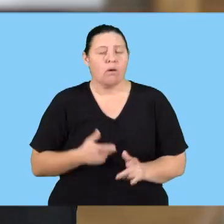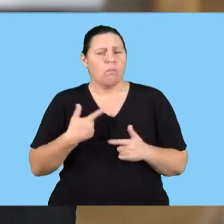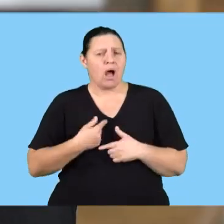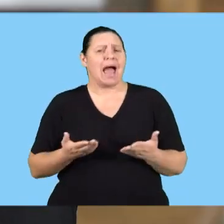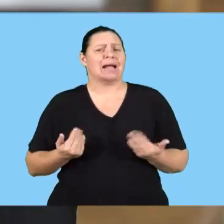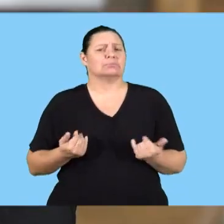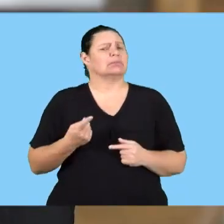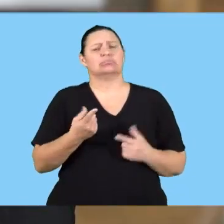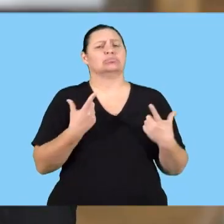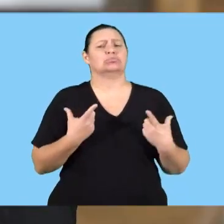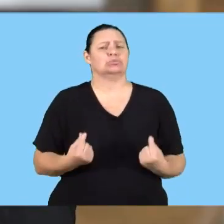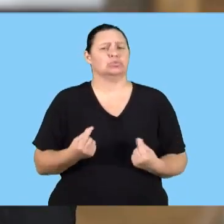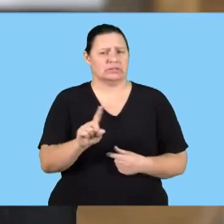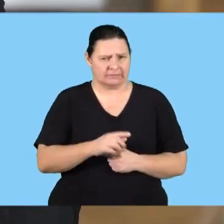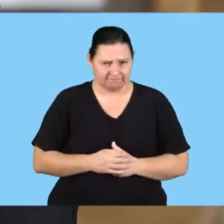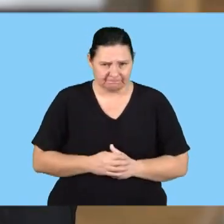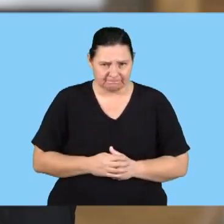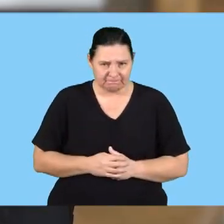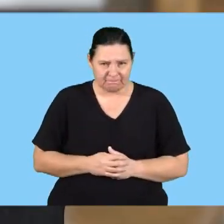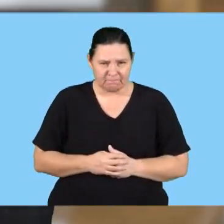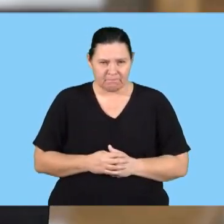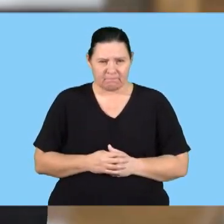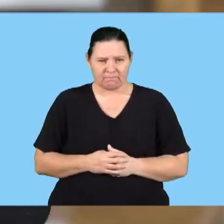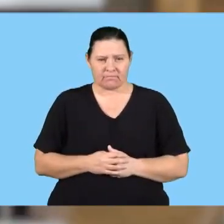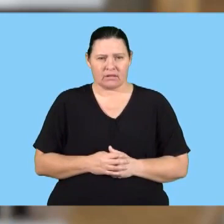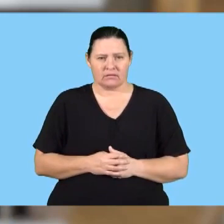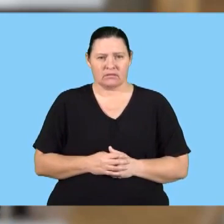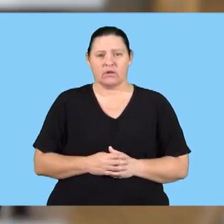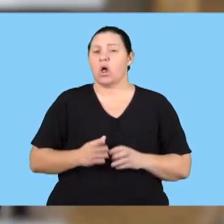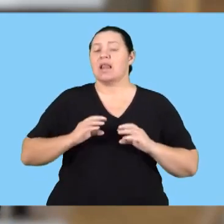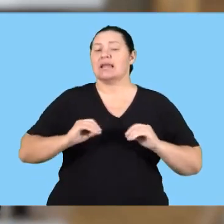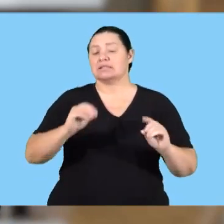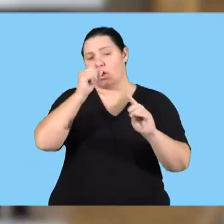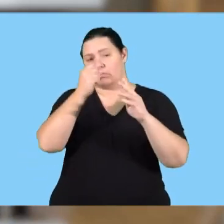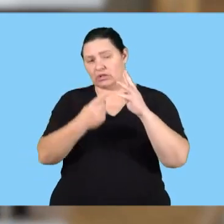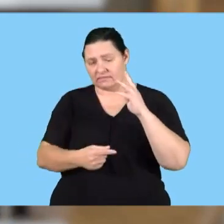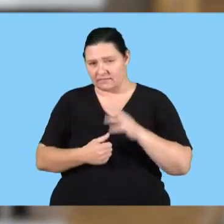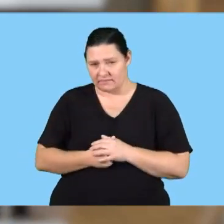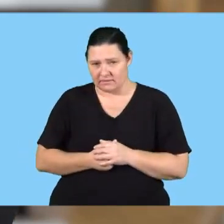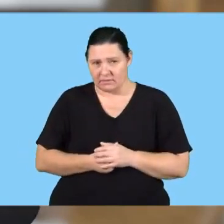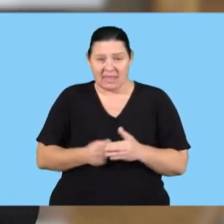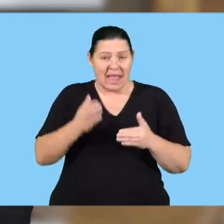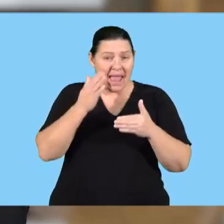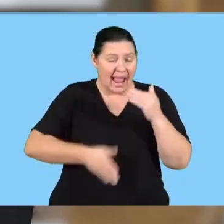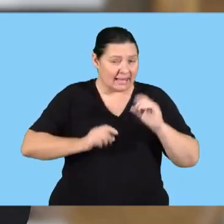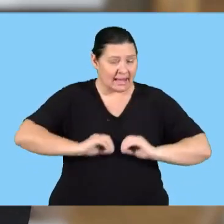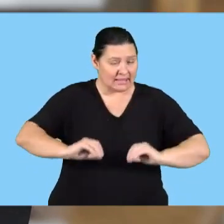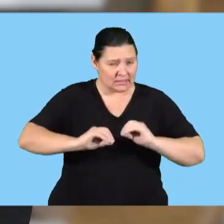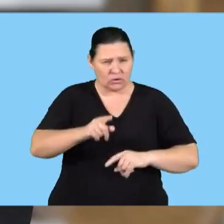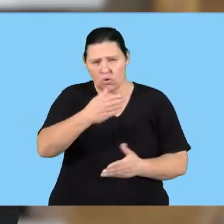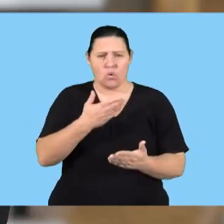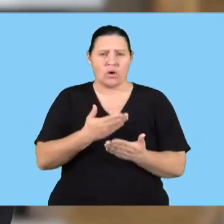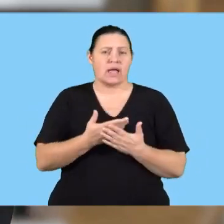it that I will expect of you in today's lesson? So here are our lesson objectives. So by the end of this